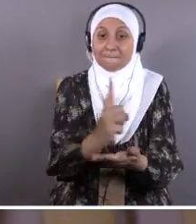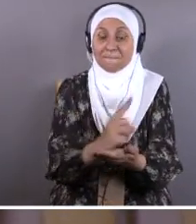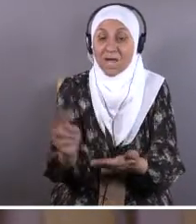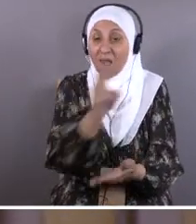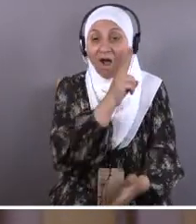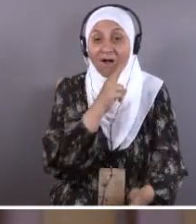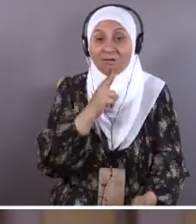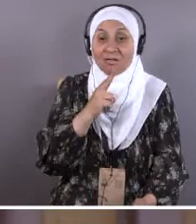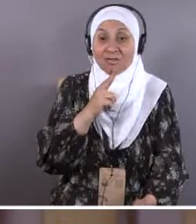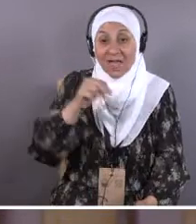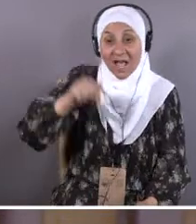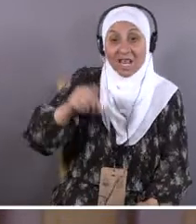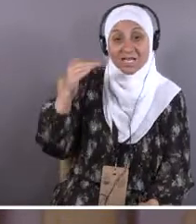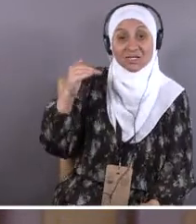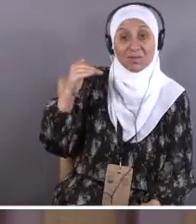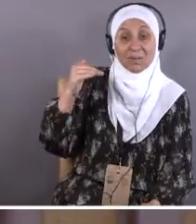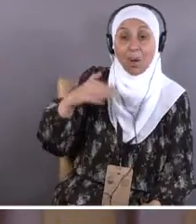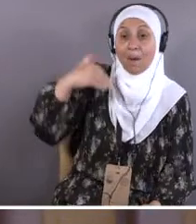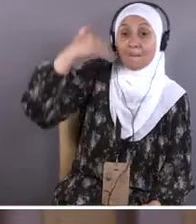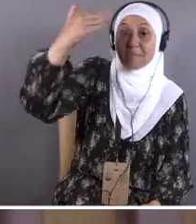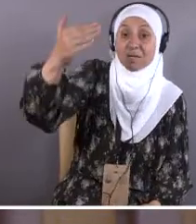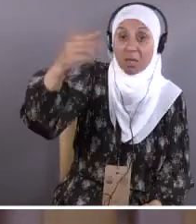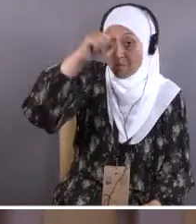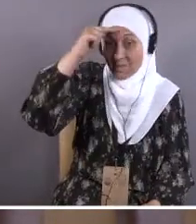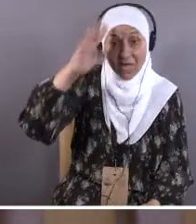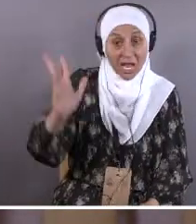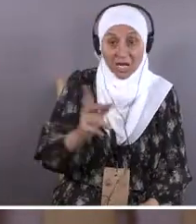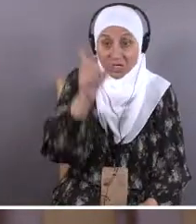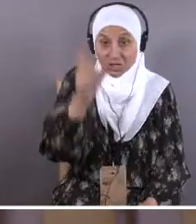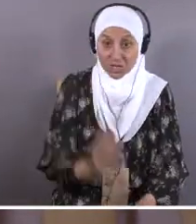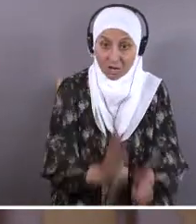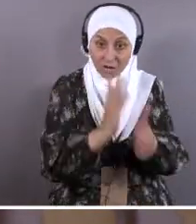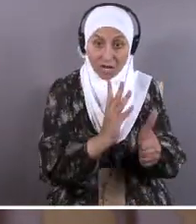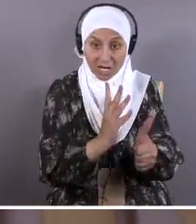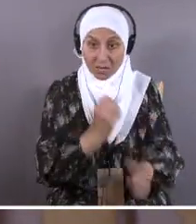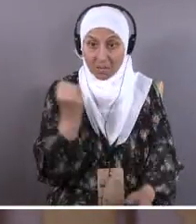to how we'd be able to preserve the environment. So this